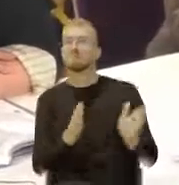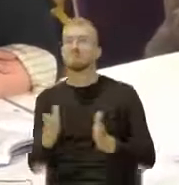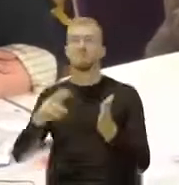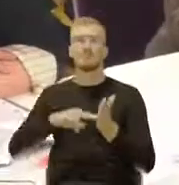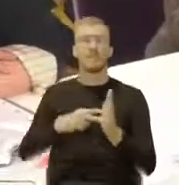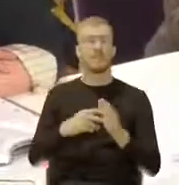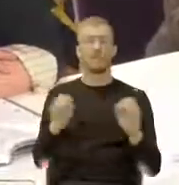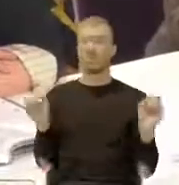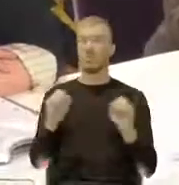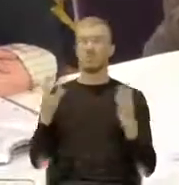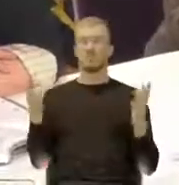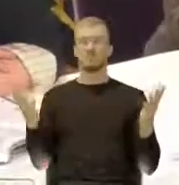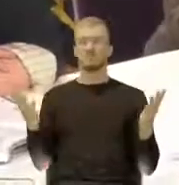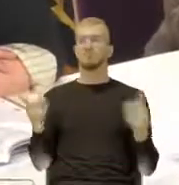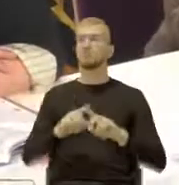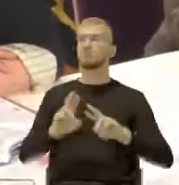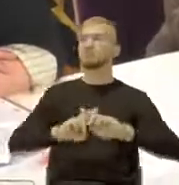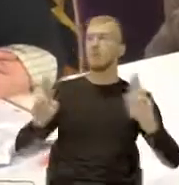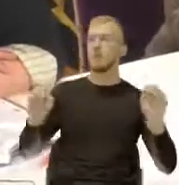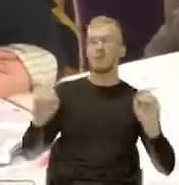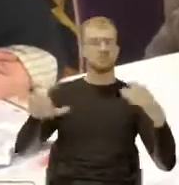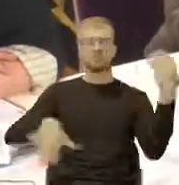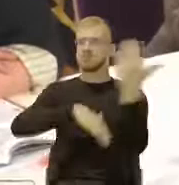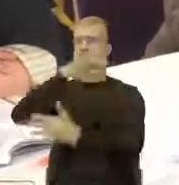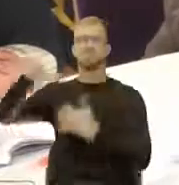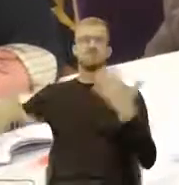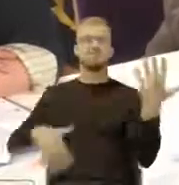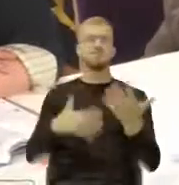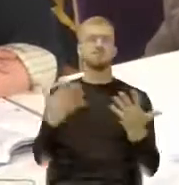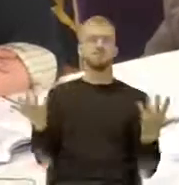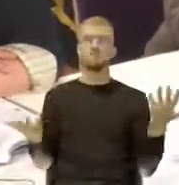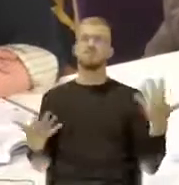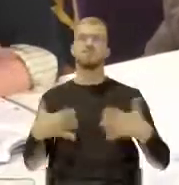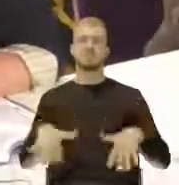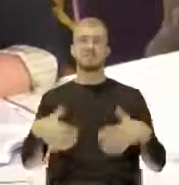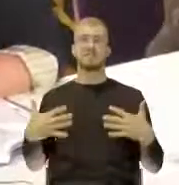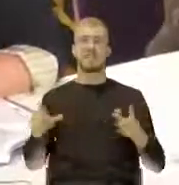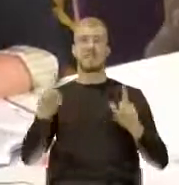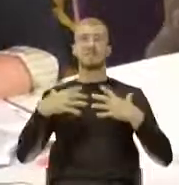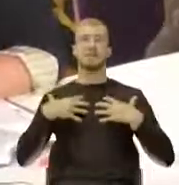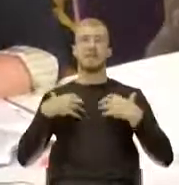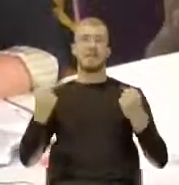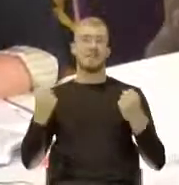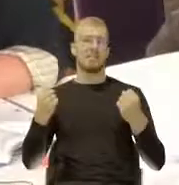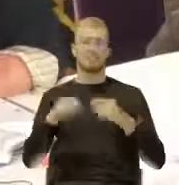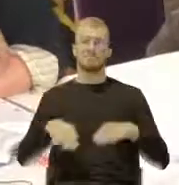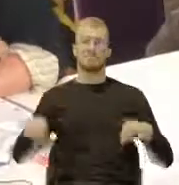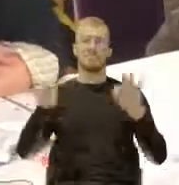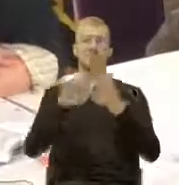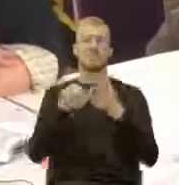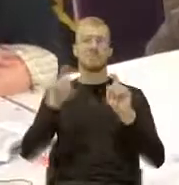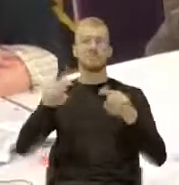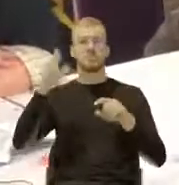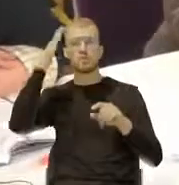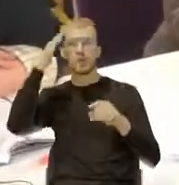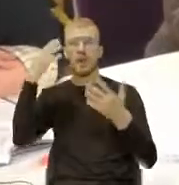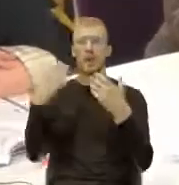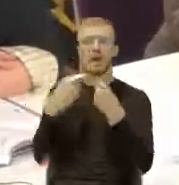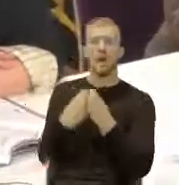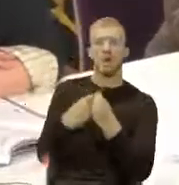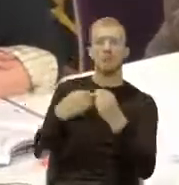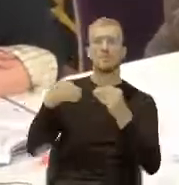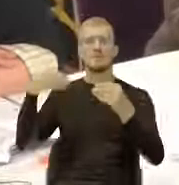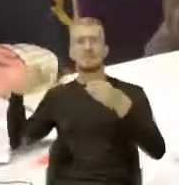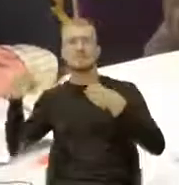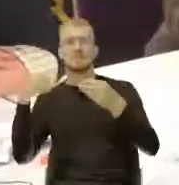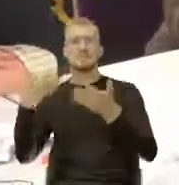HIN1 or Ebola crisis not enough. So clearly, we need a more resilient health system.